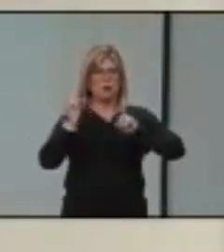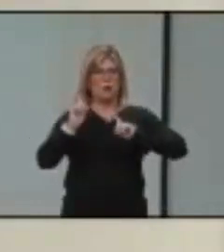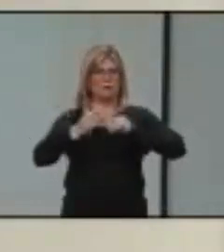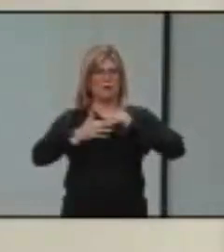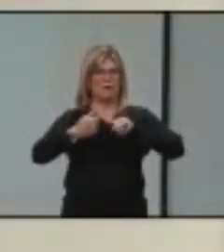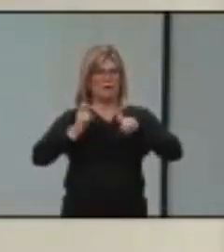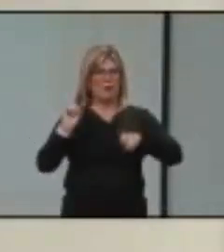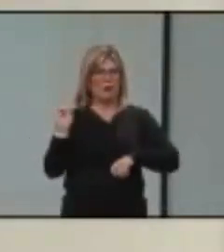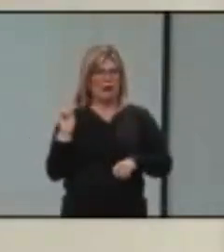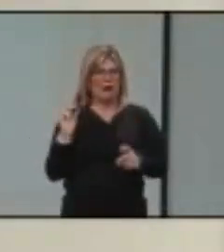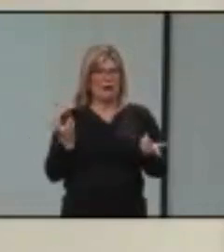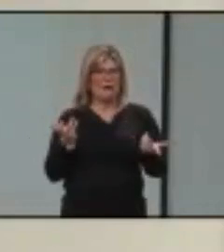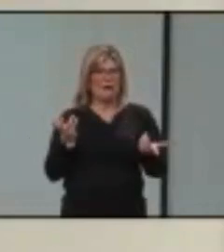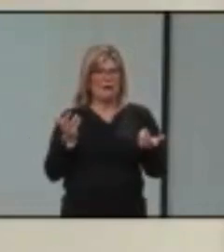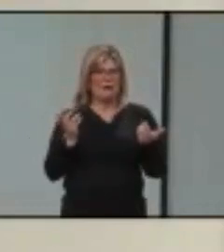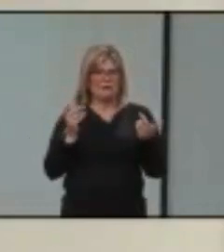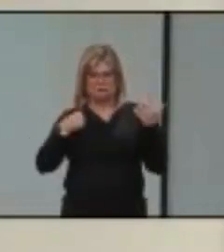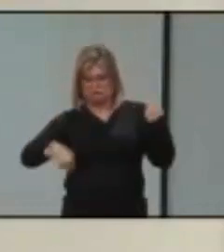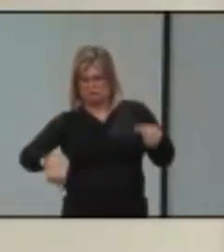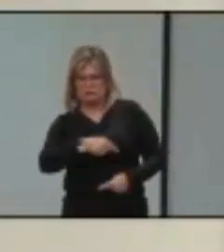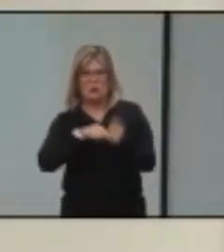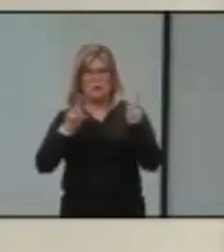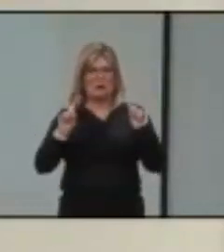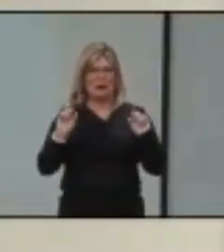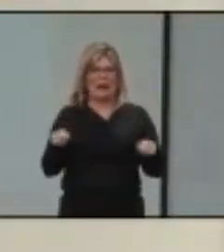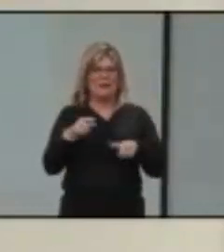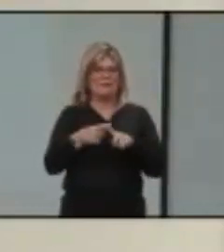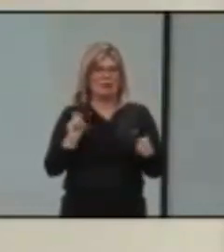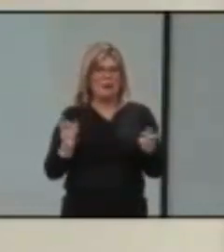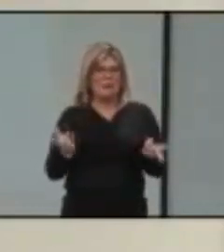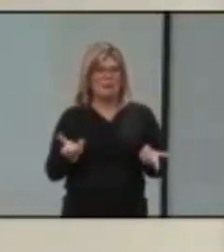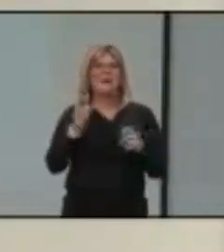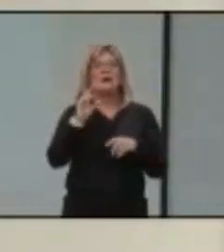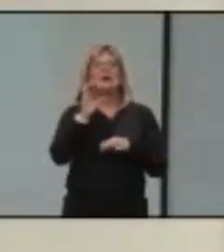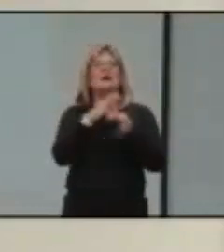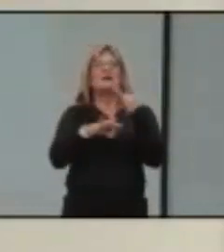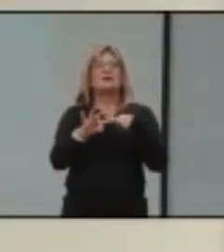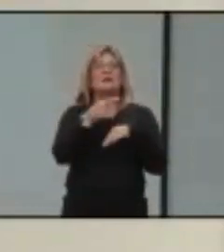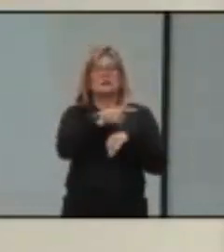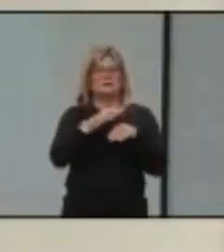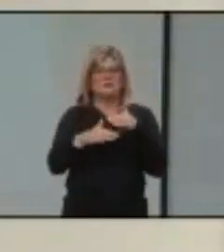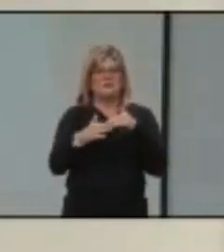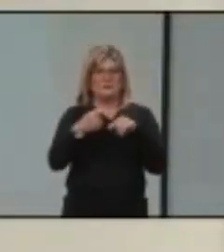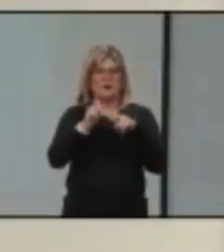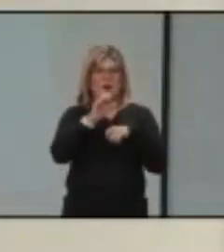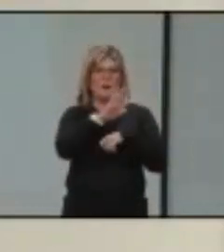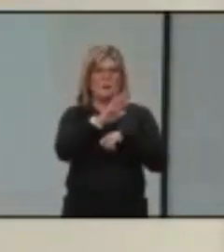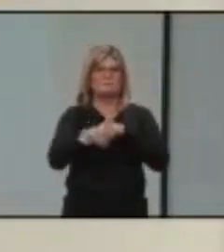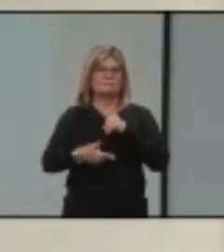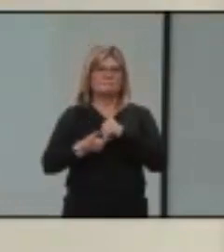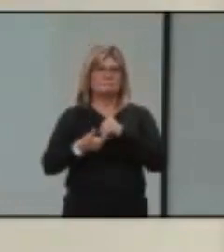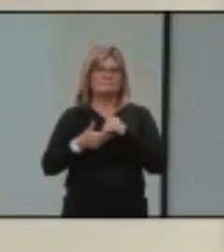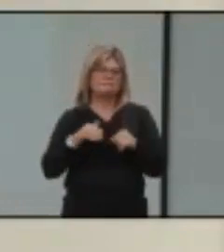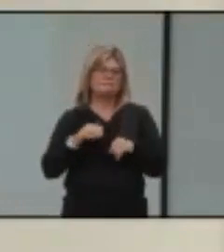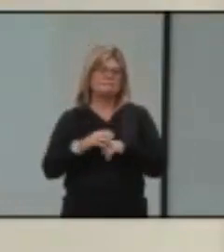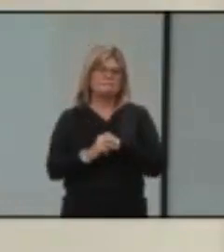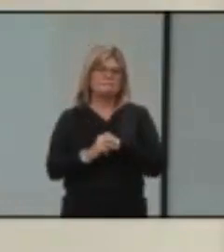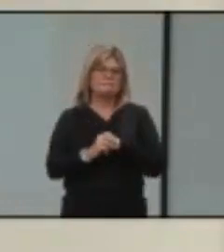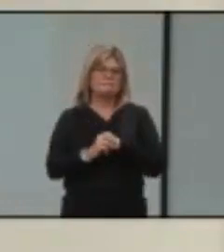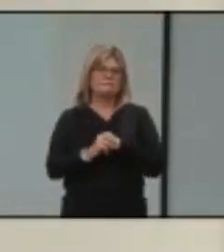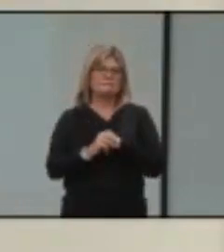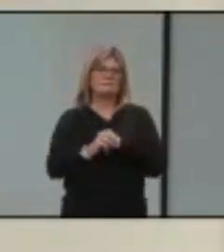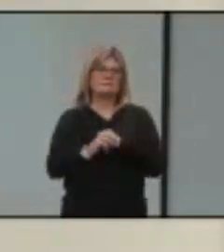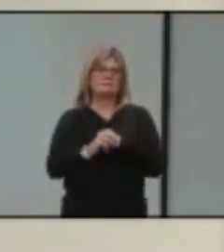from? There's only so many places she can be bleeding from, right? Turns out she's bleeding from her bottom. And